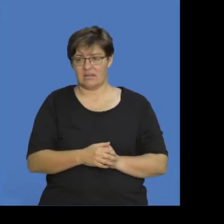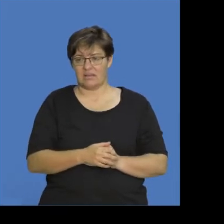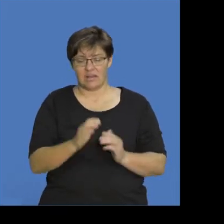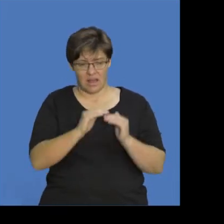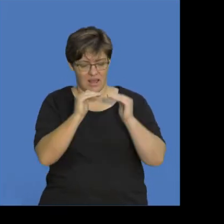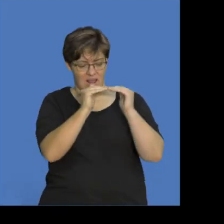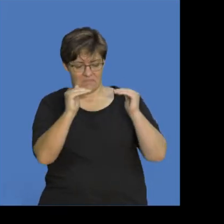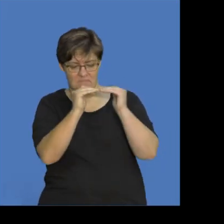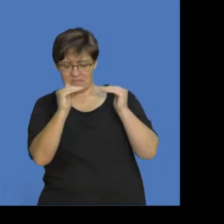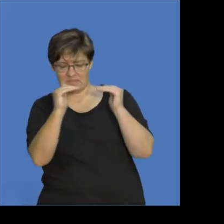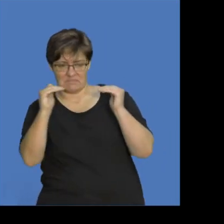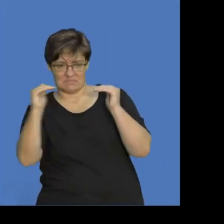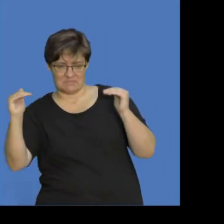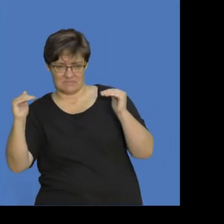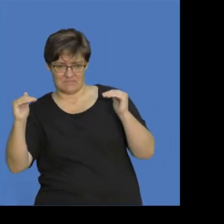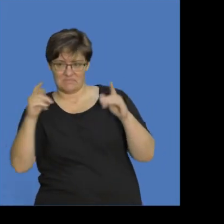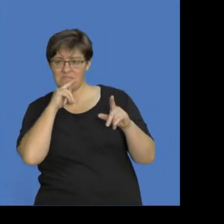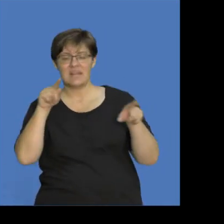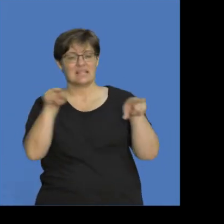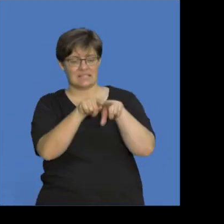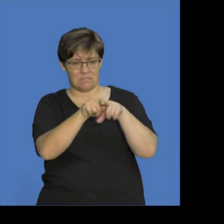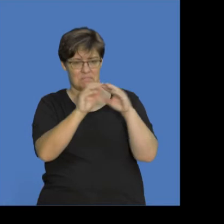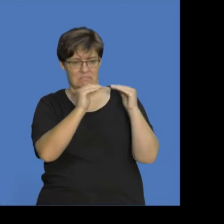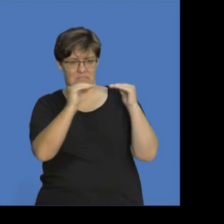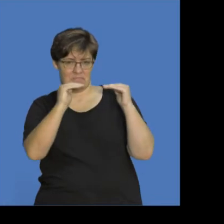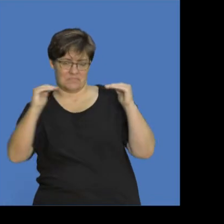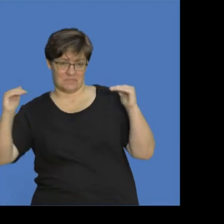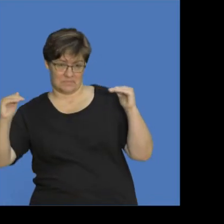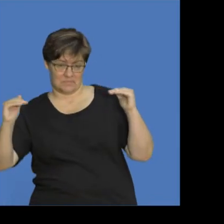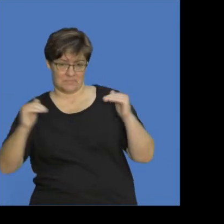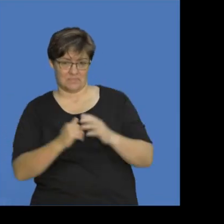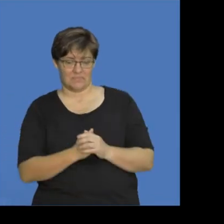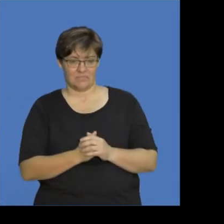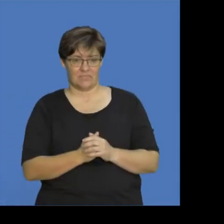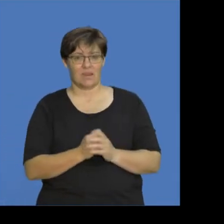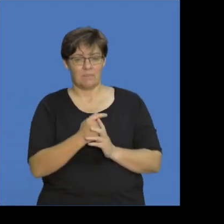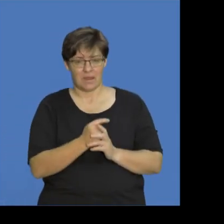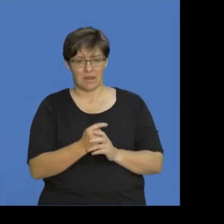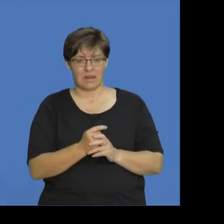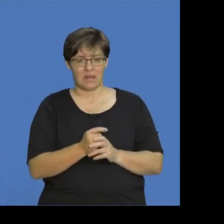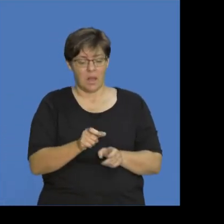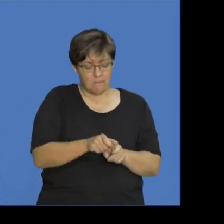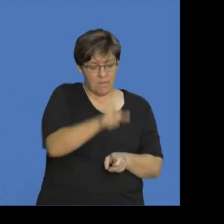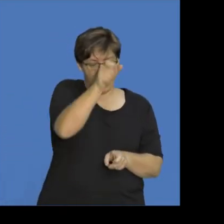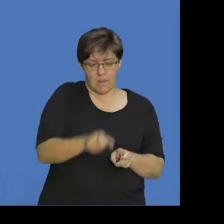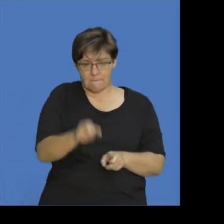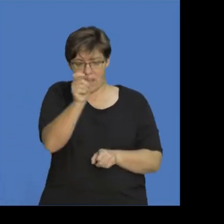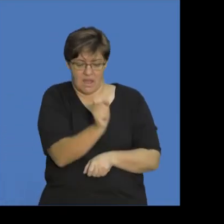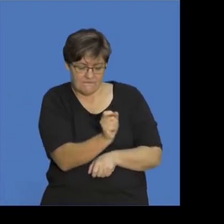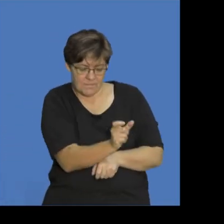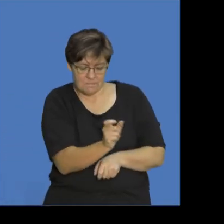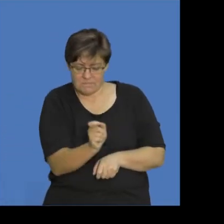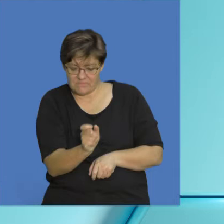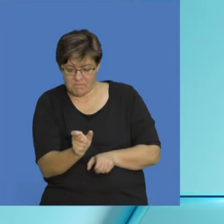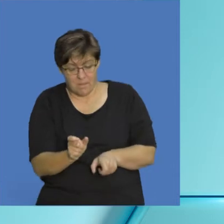same as the distance is the same as this distance. And there's also gaps in between the bars.